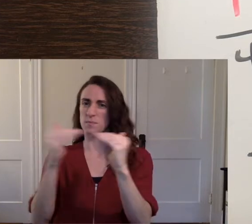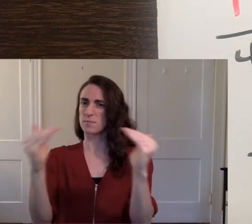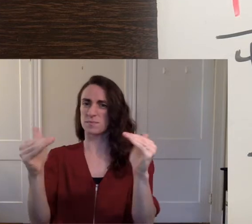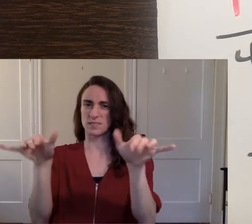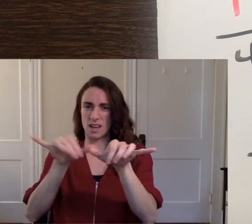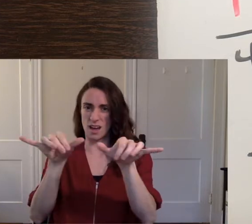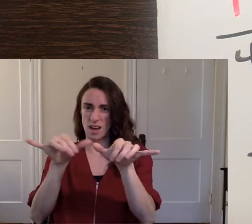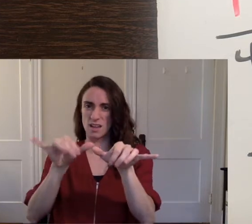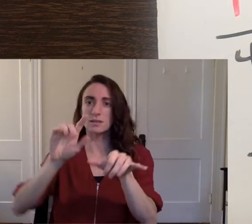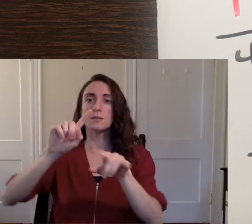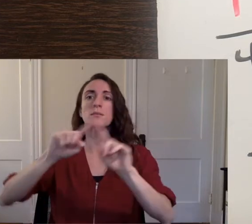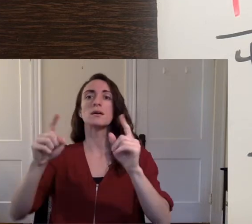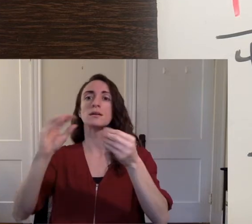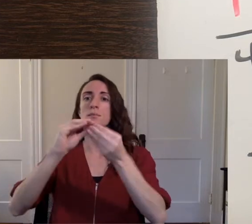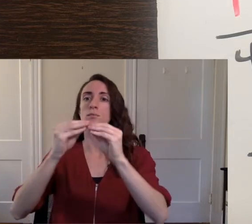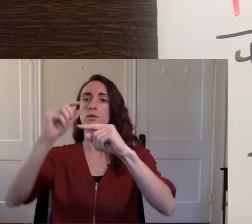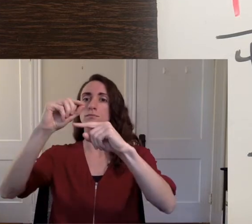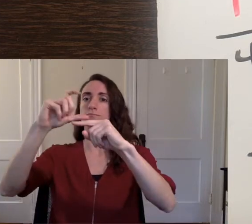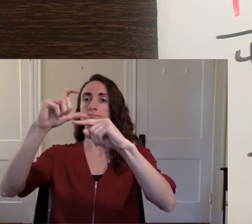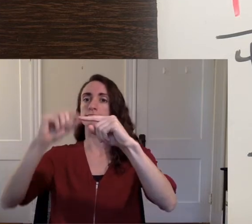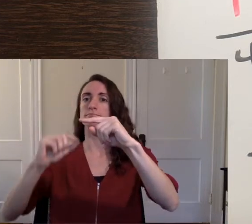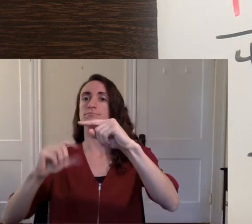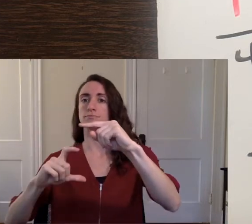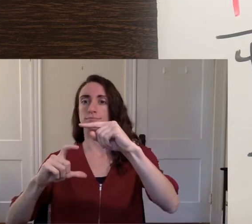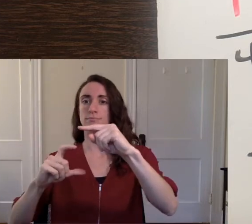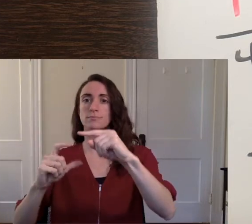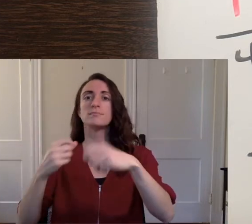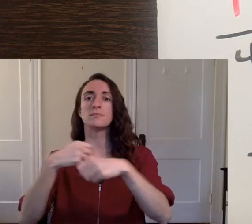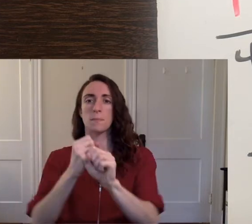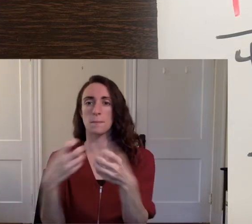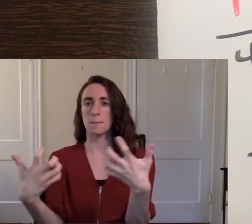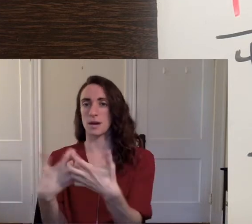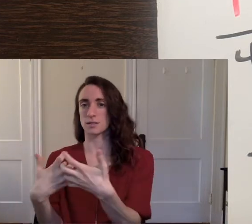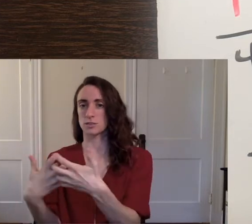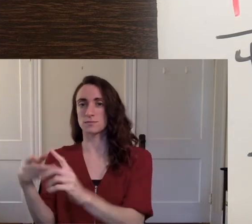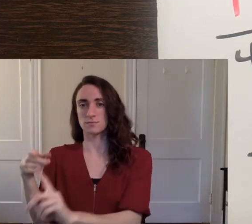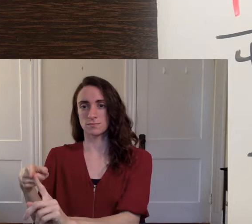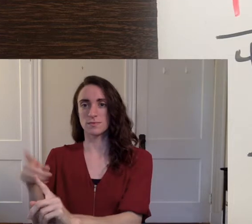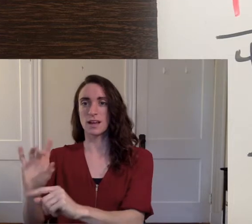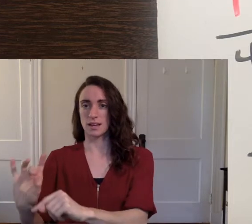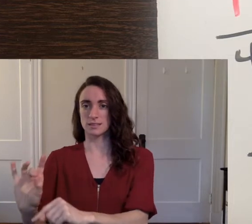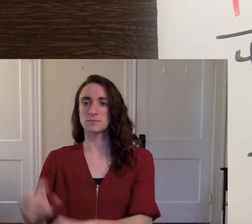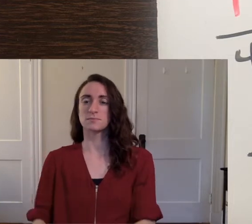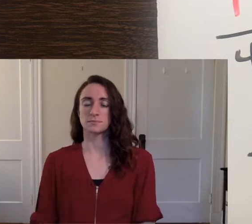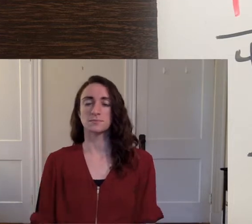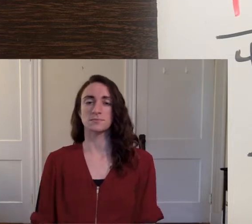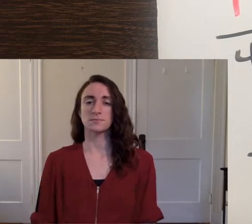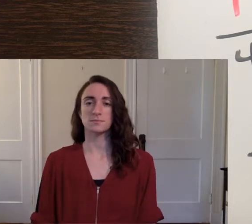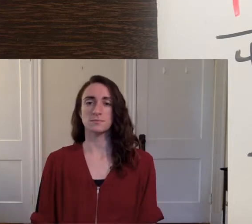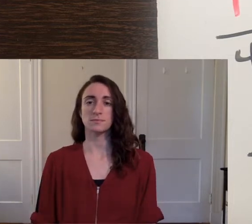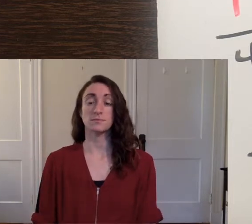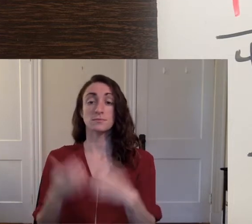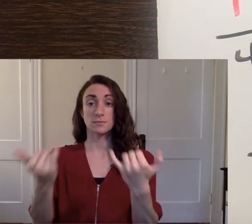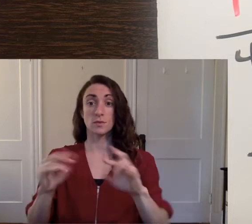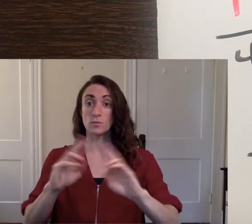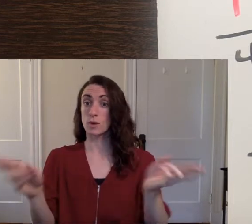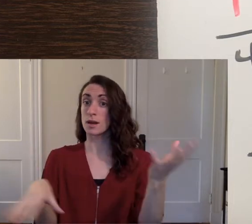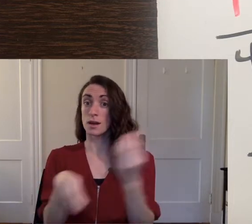opposite. We're getting the fraction into a less reduced form, but it's a form that's easier to work with for the purposes of this problem.